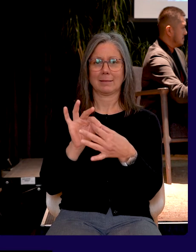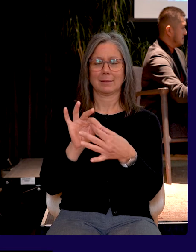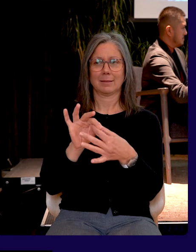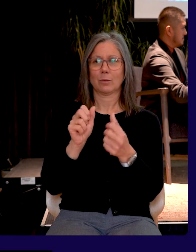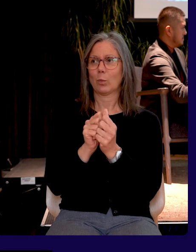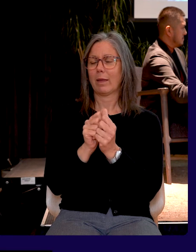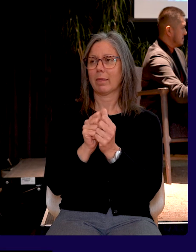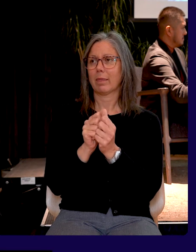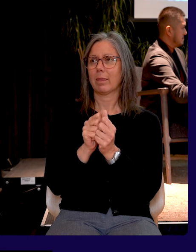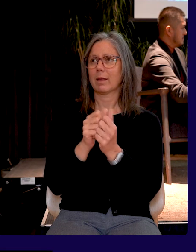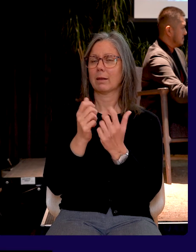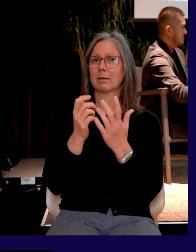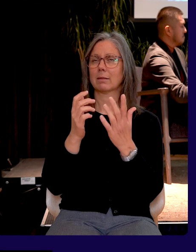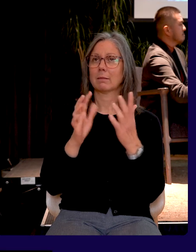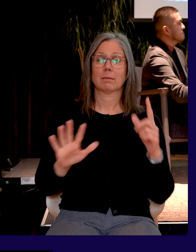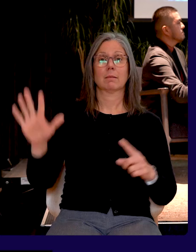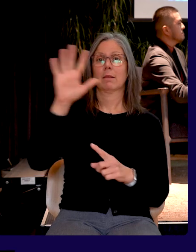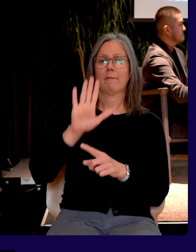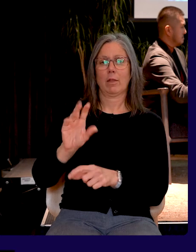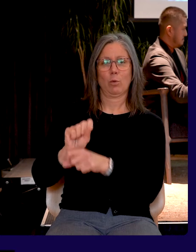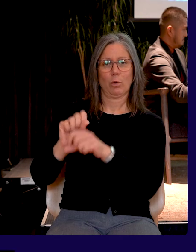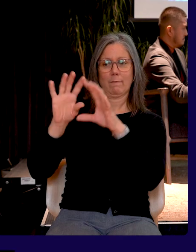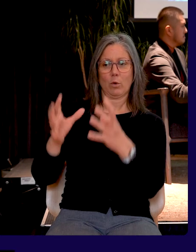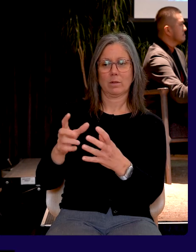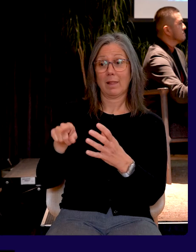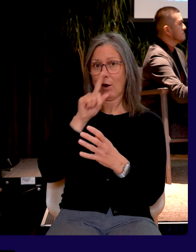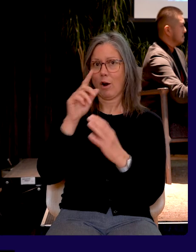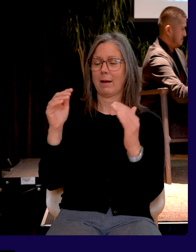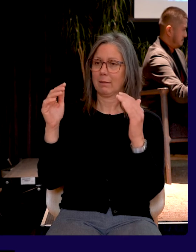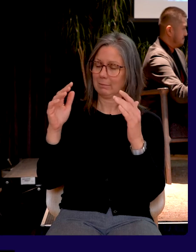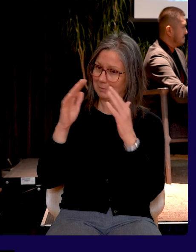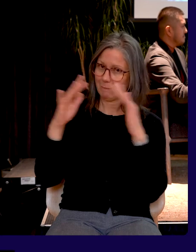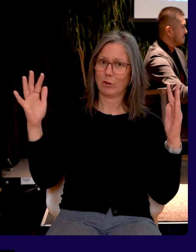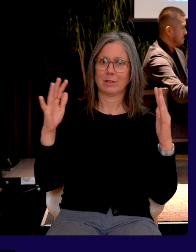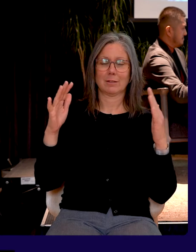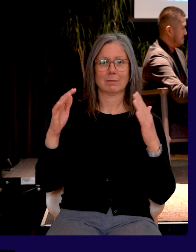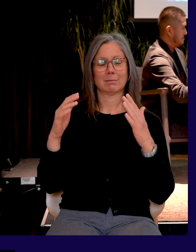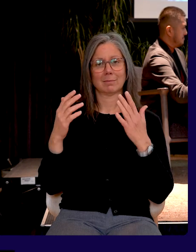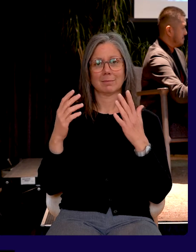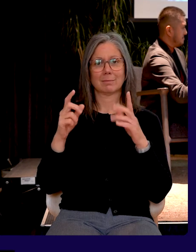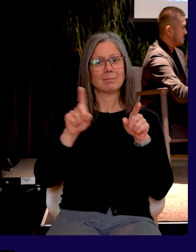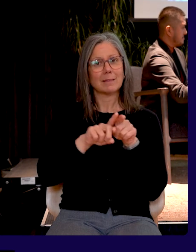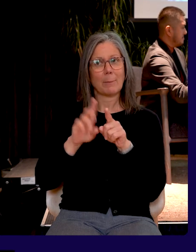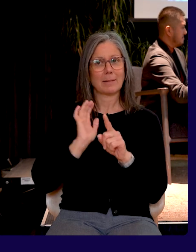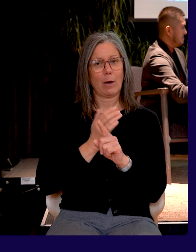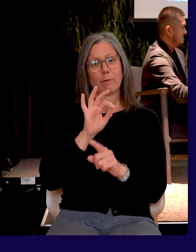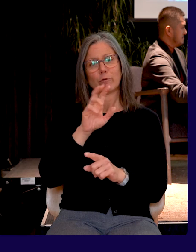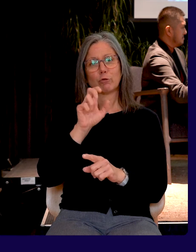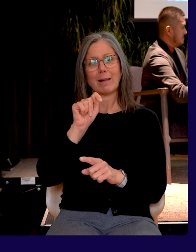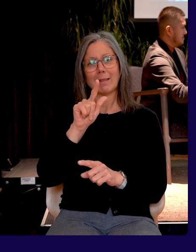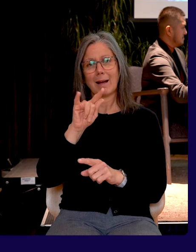with the entirety of that workforce, who are equally as diverse as our front